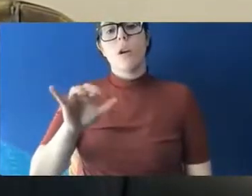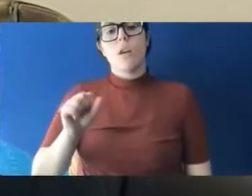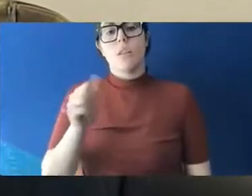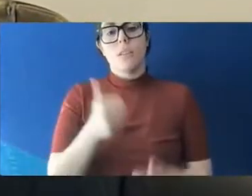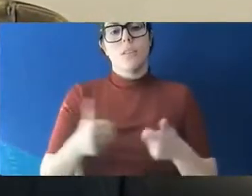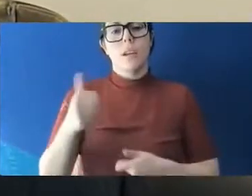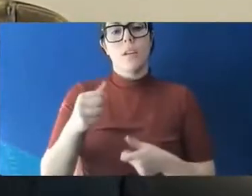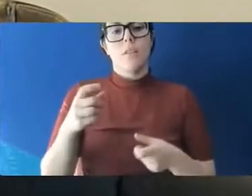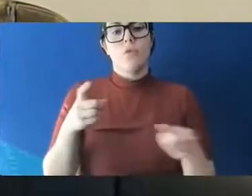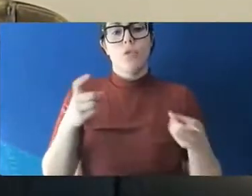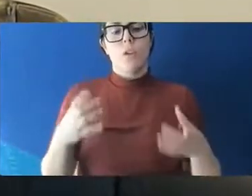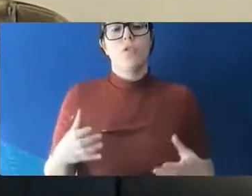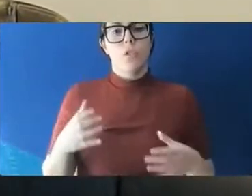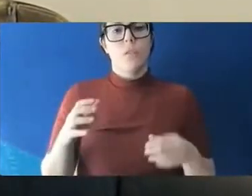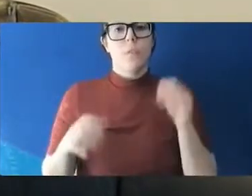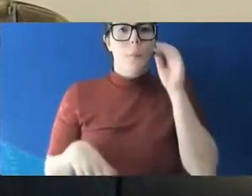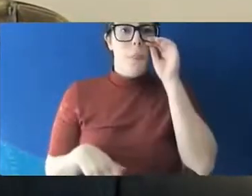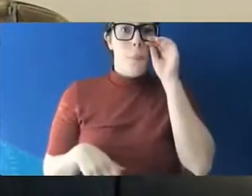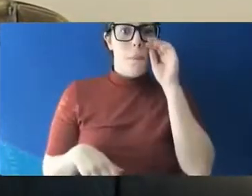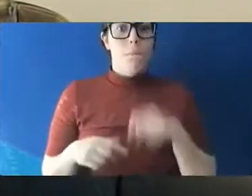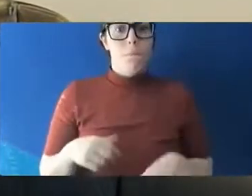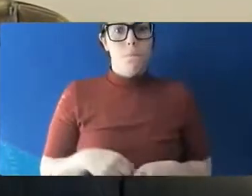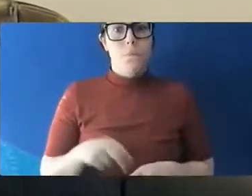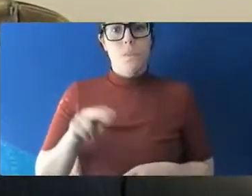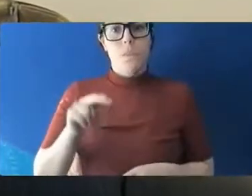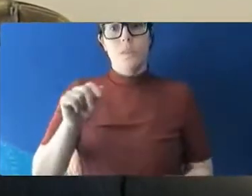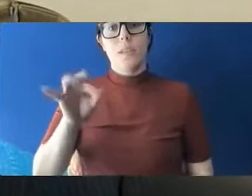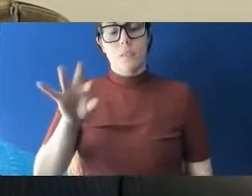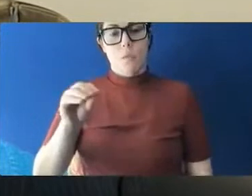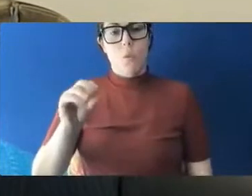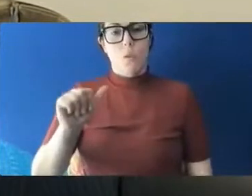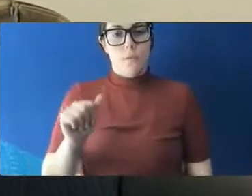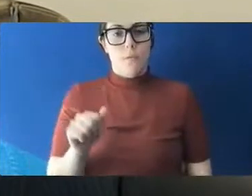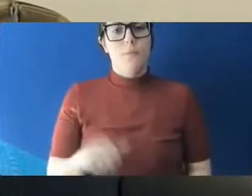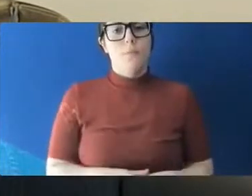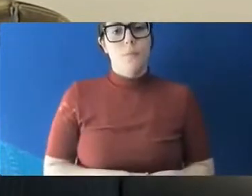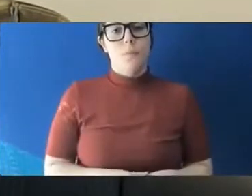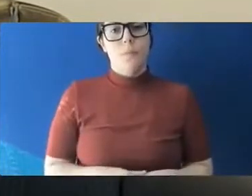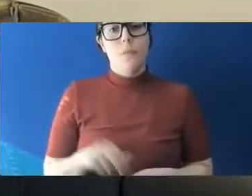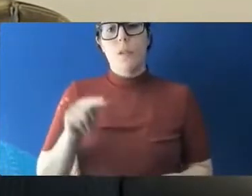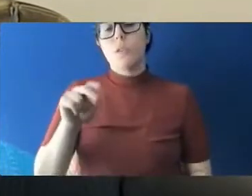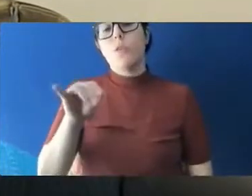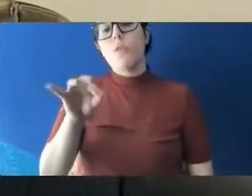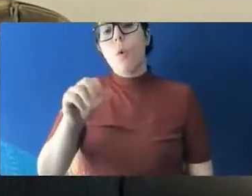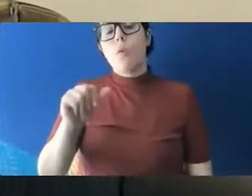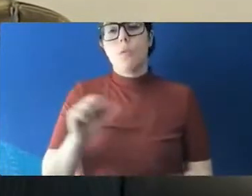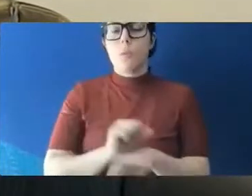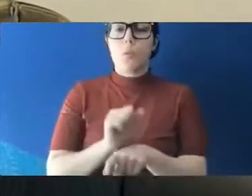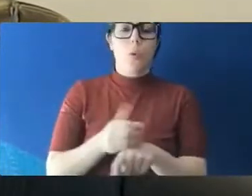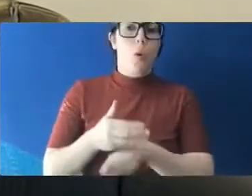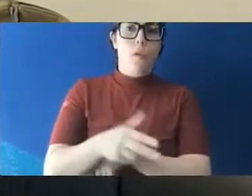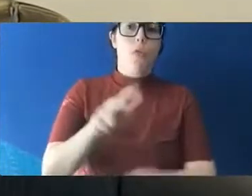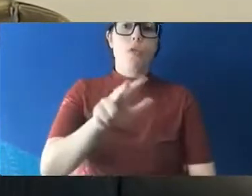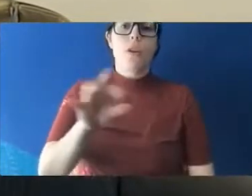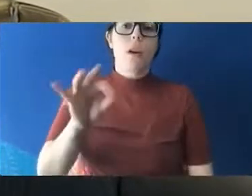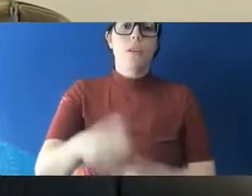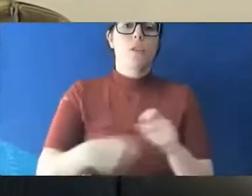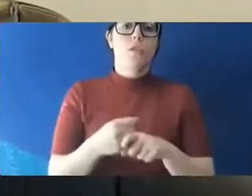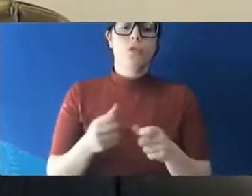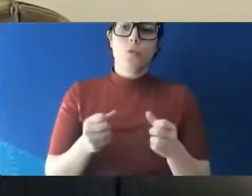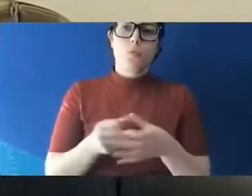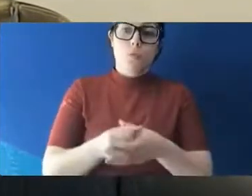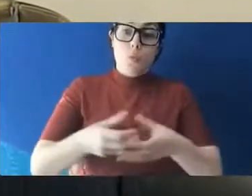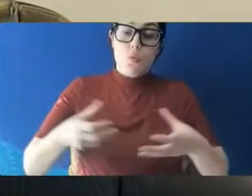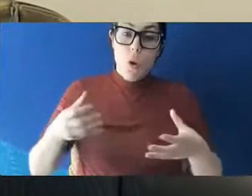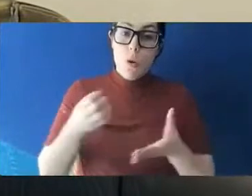NFOA, as well as an enrolled member of the Chicana Indian Nation of Mexico. NFOA has been working for 39 years to grow tribal economies